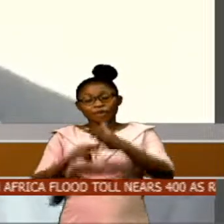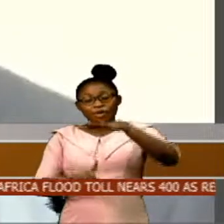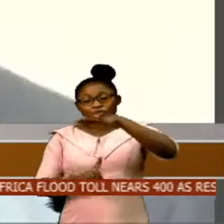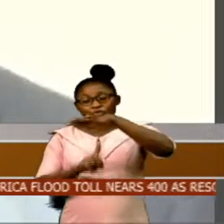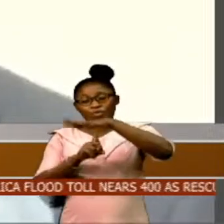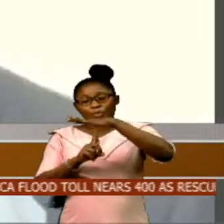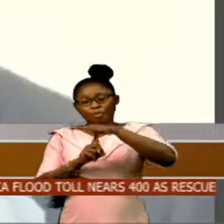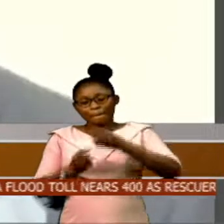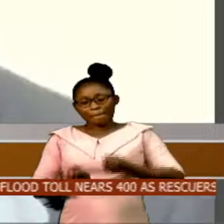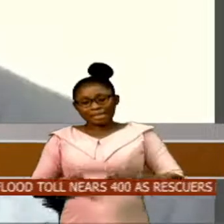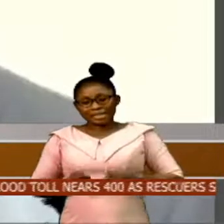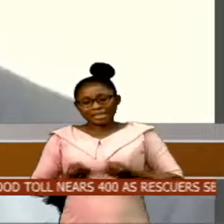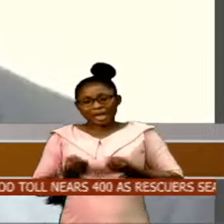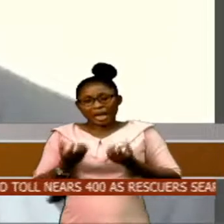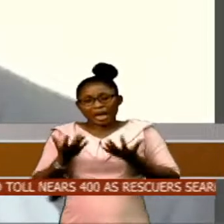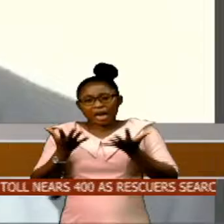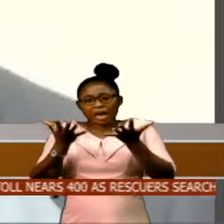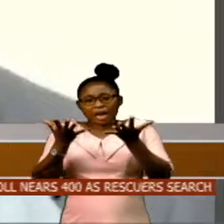supreme sacrifice